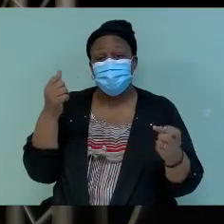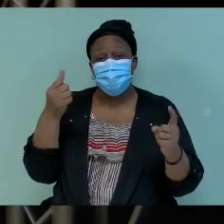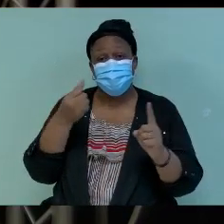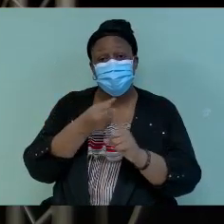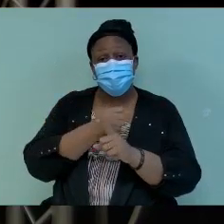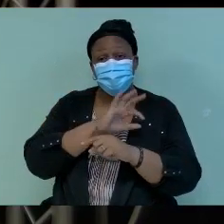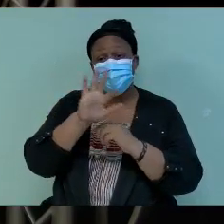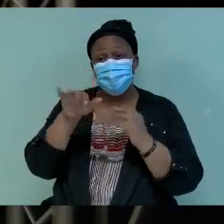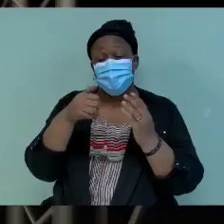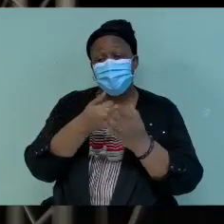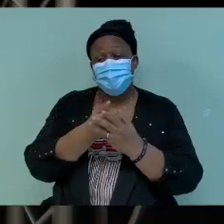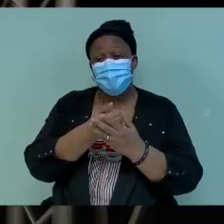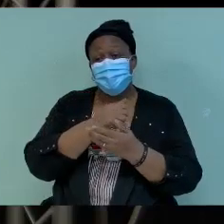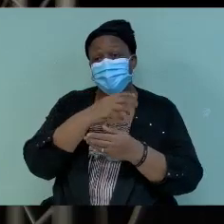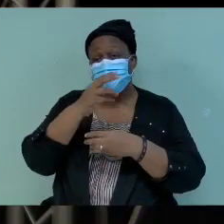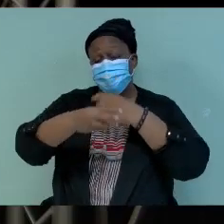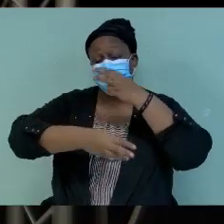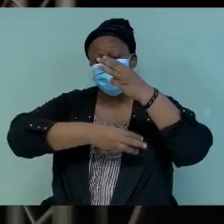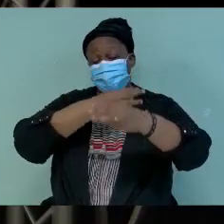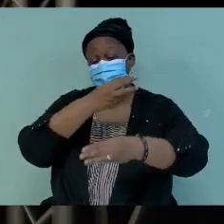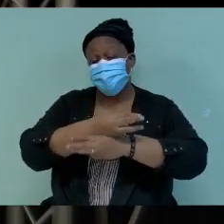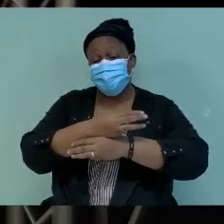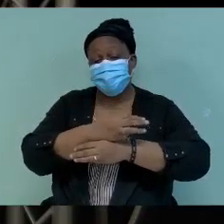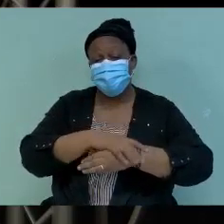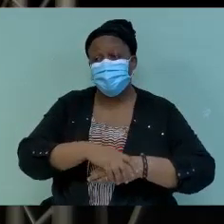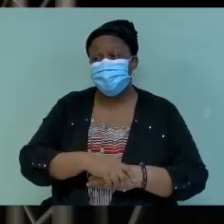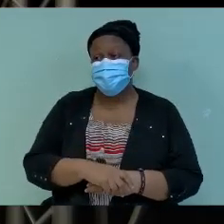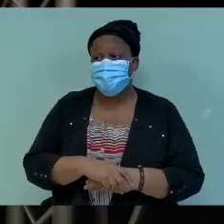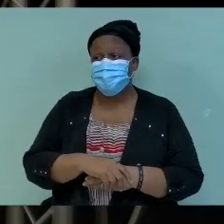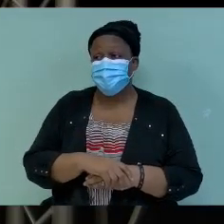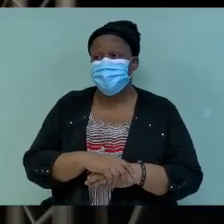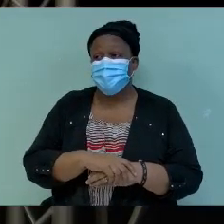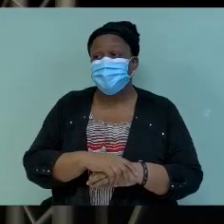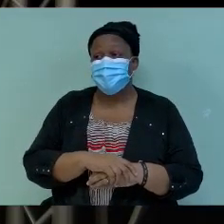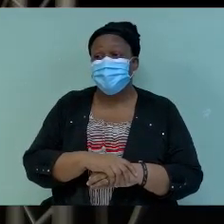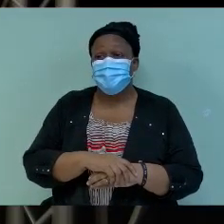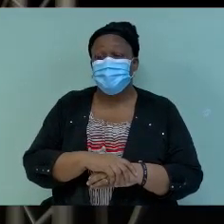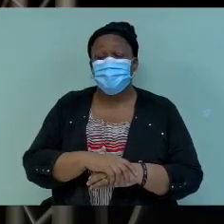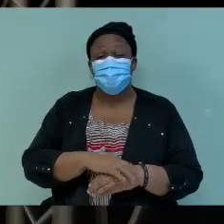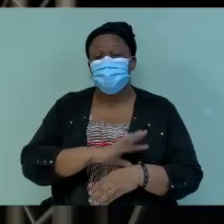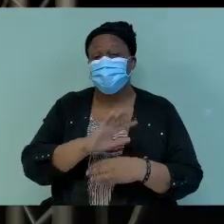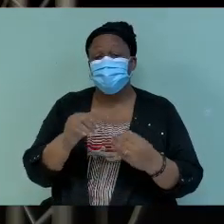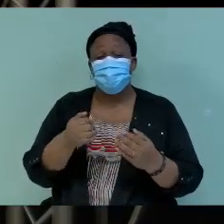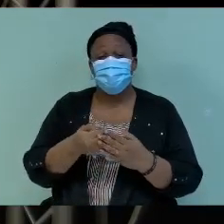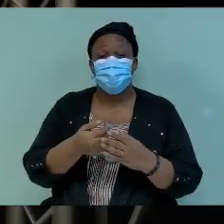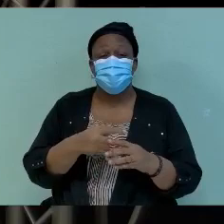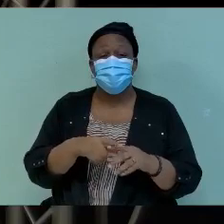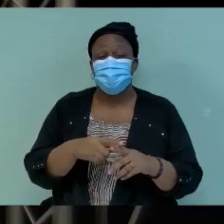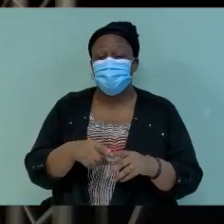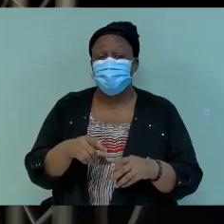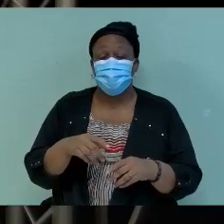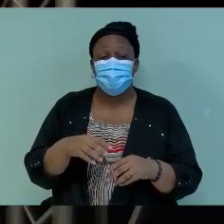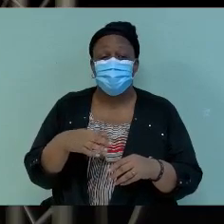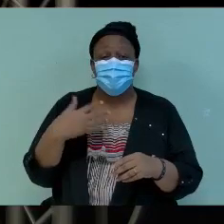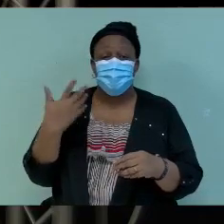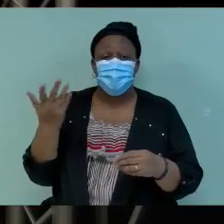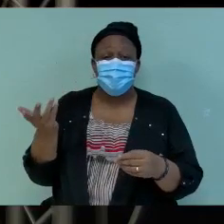parts of the world, economically, politically, socially, religiously,